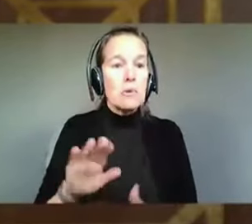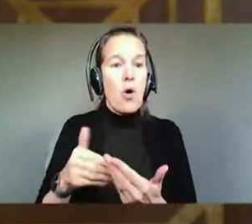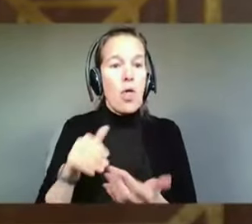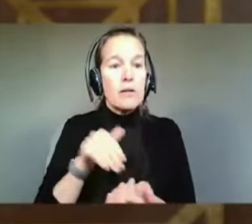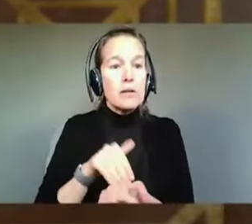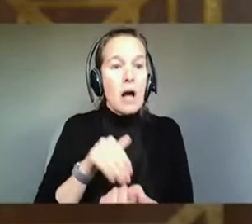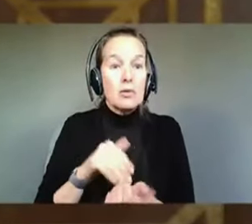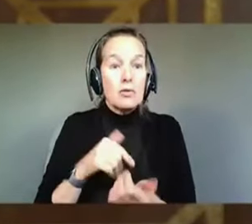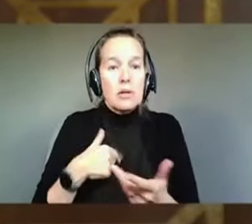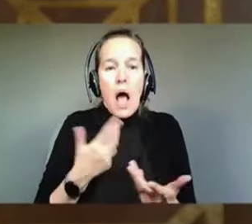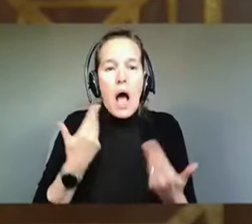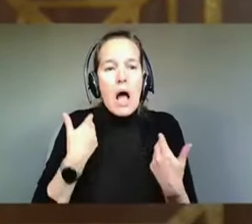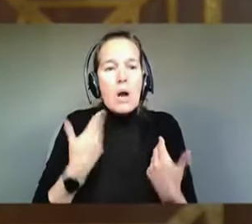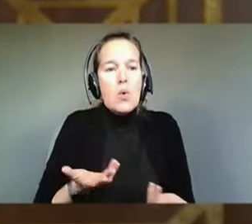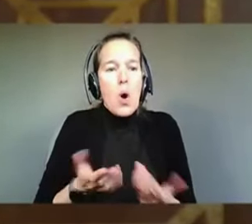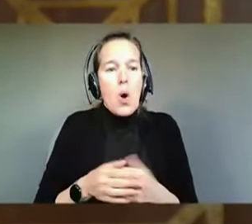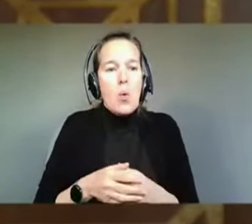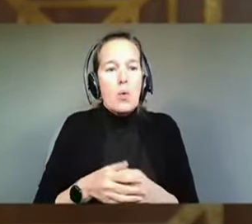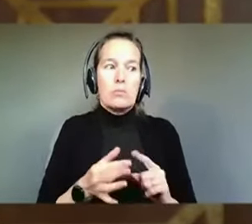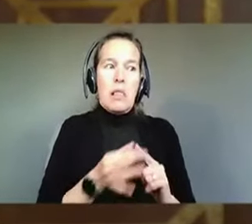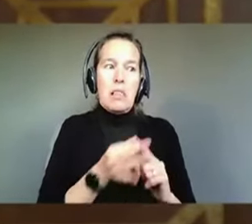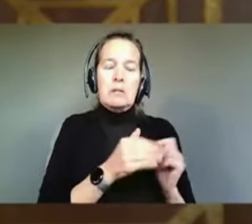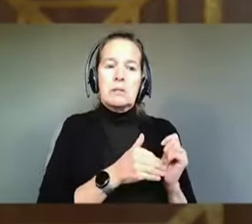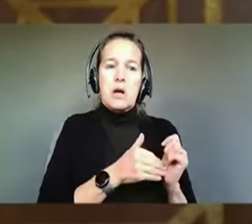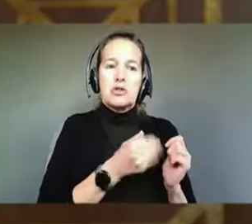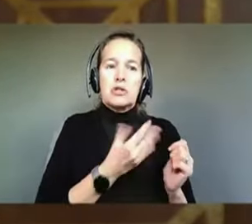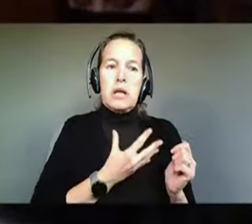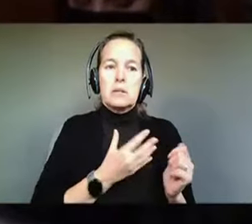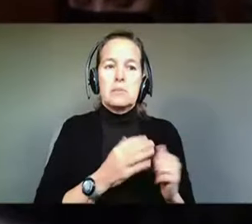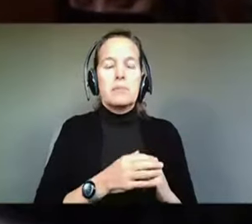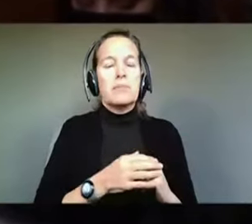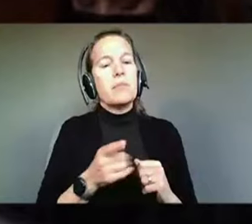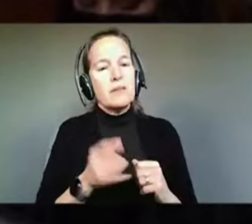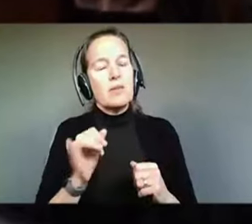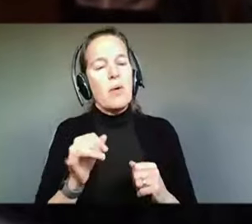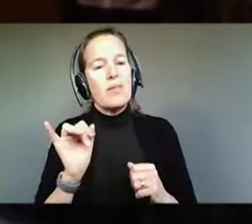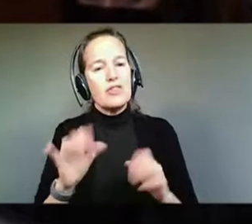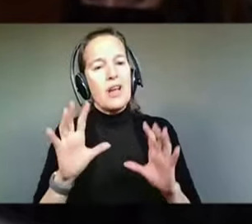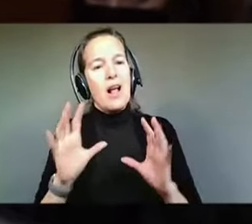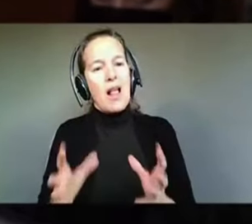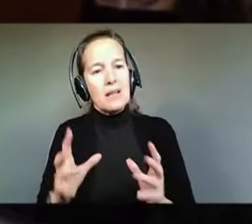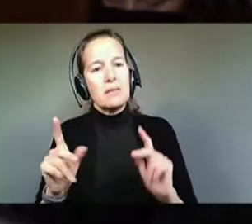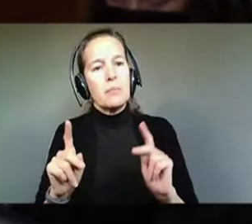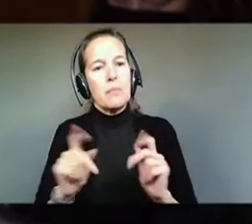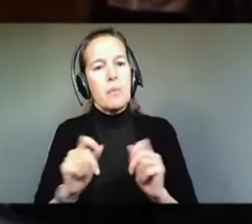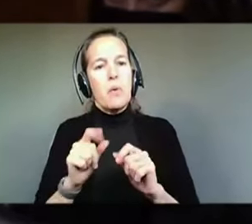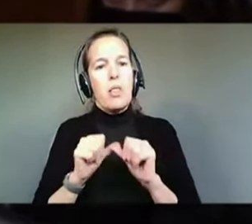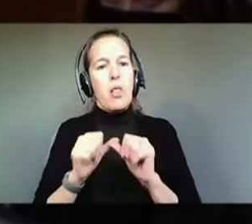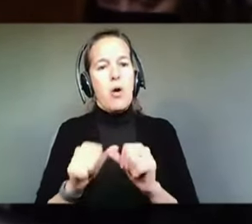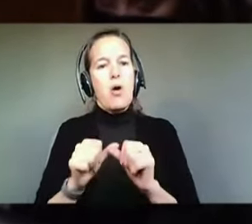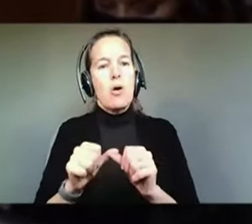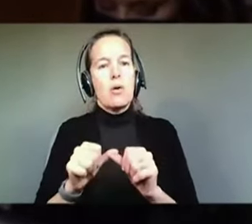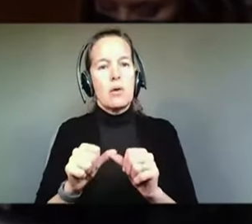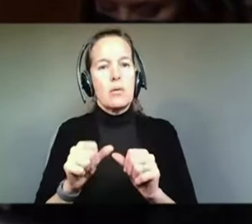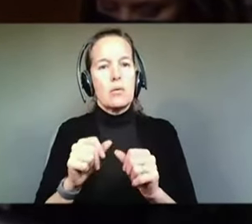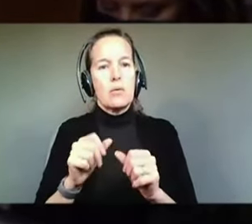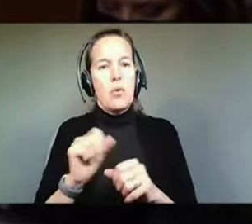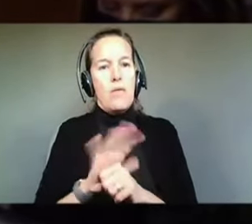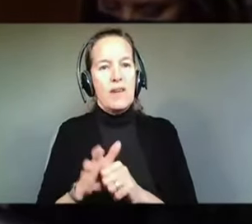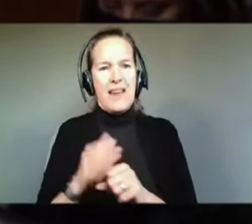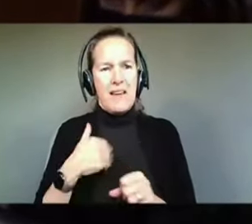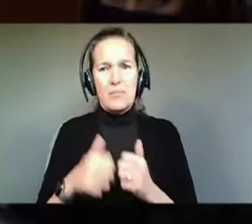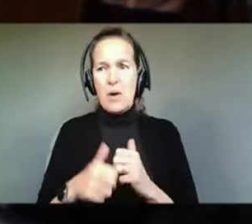I don't know. Unless the doctor tells me. Here's a class of folks with long COVID who really have problems with the SSDI. A lot of people got